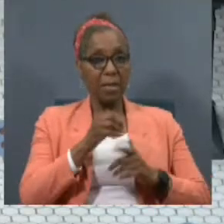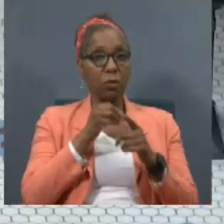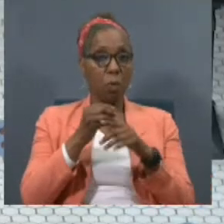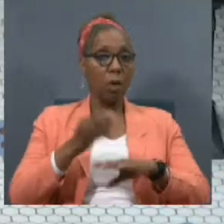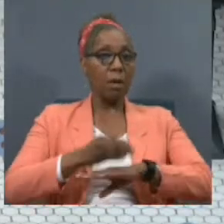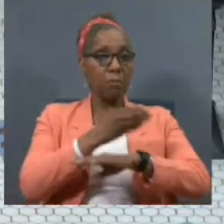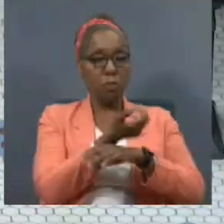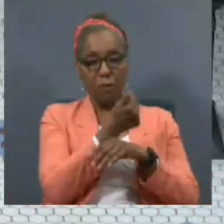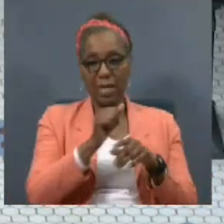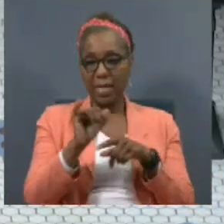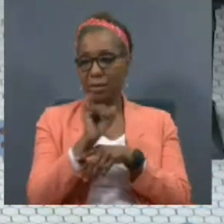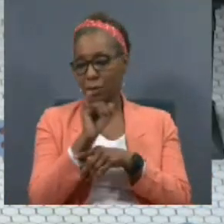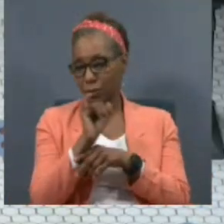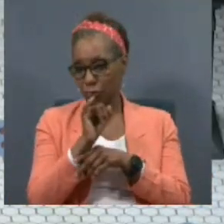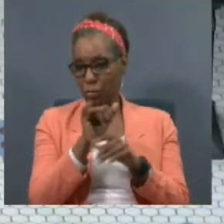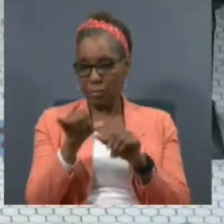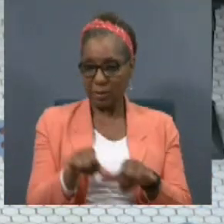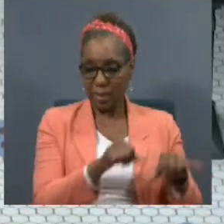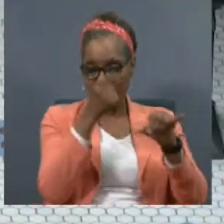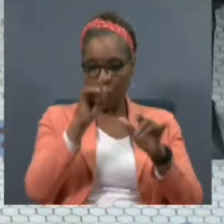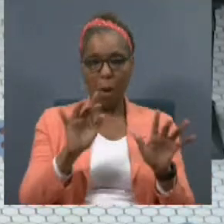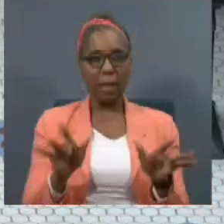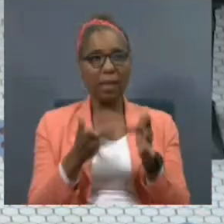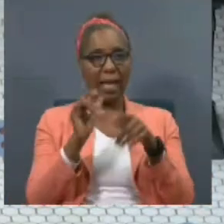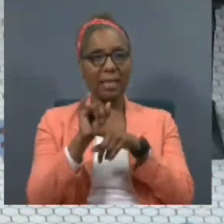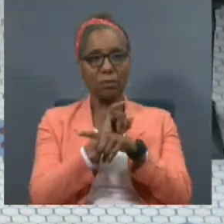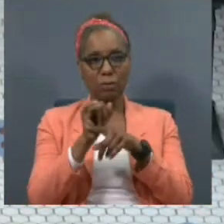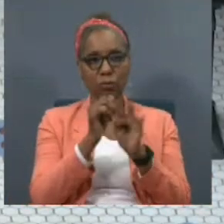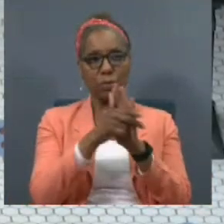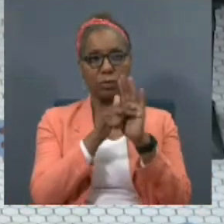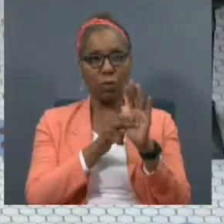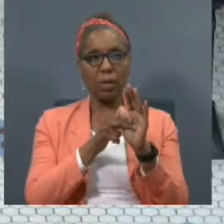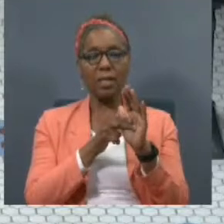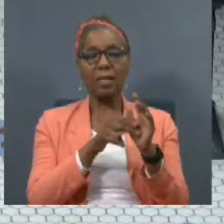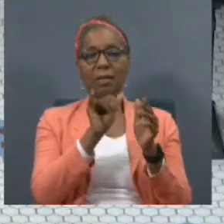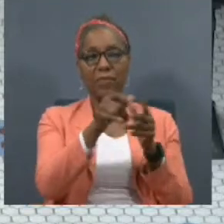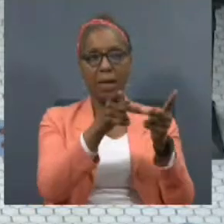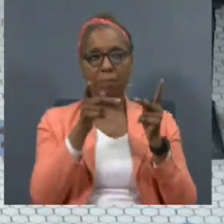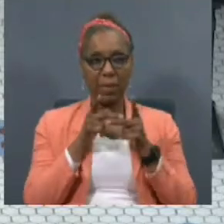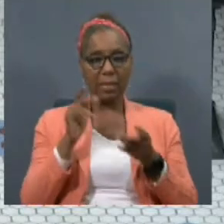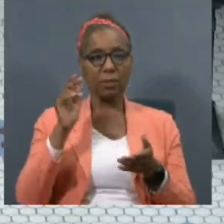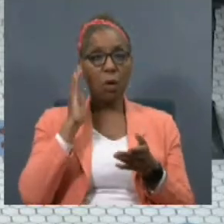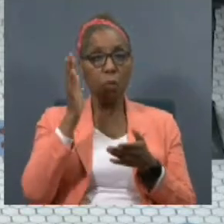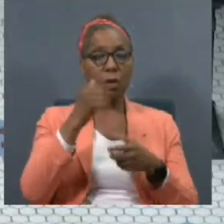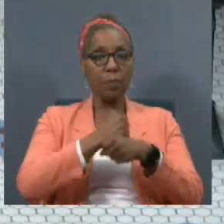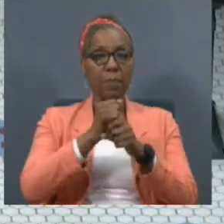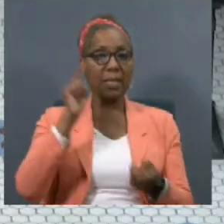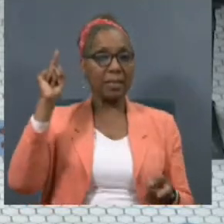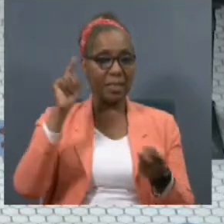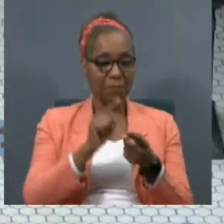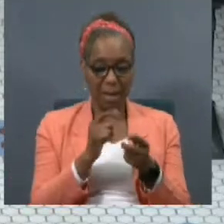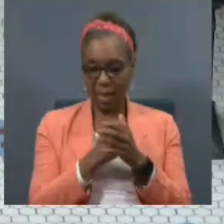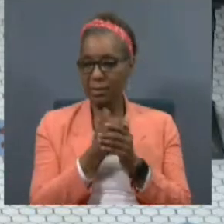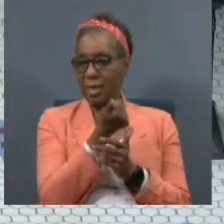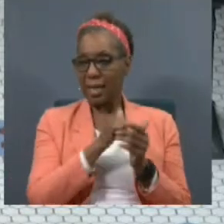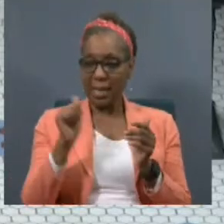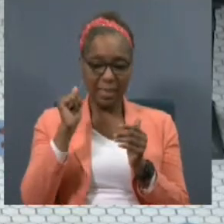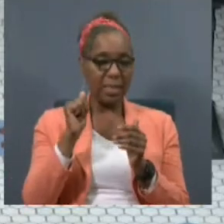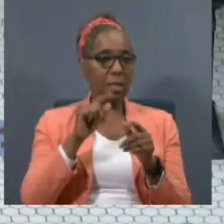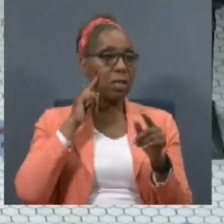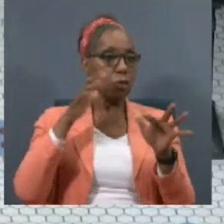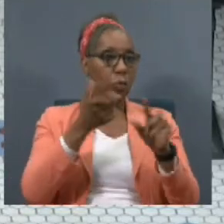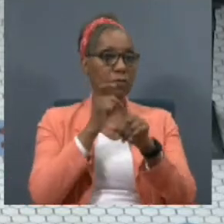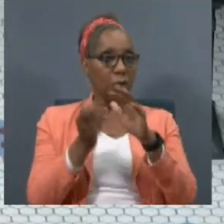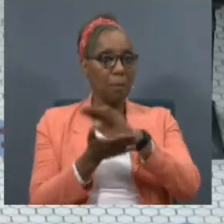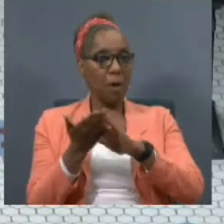industrial standards for light industrial zoning. The site will be designed to minimize any external noise from operations